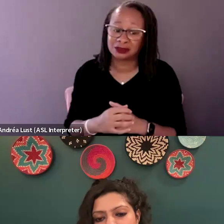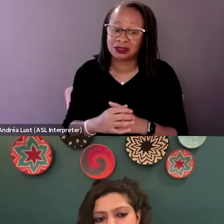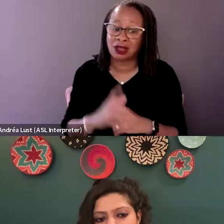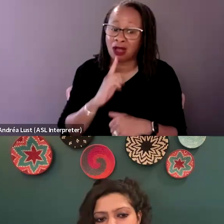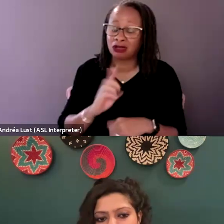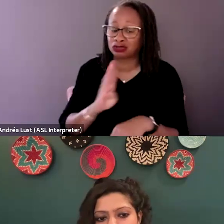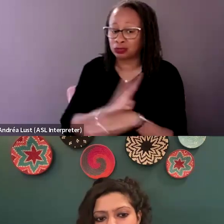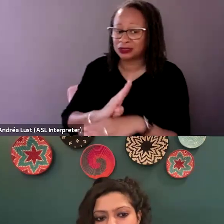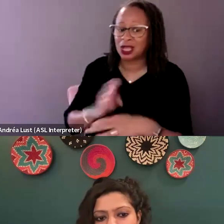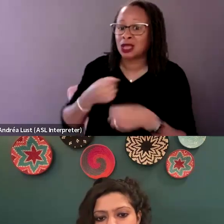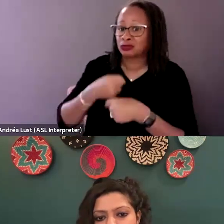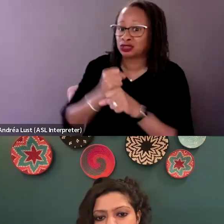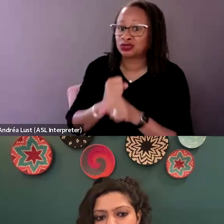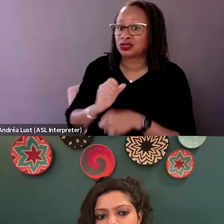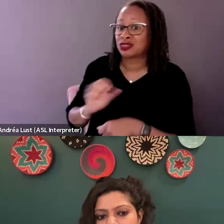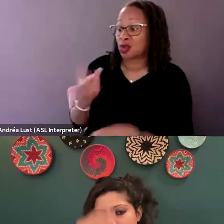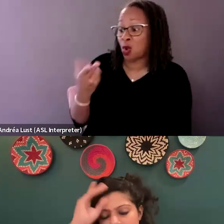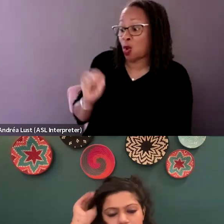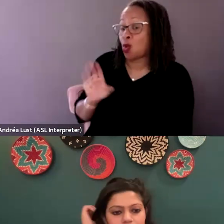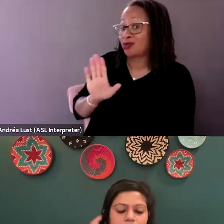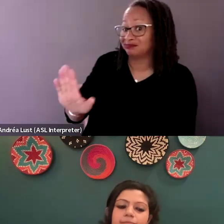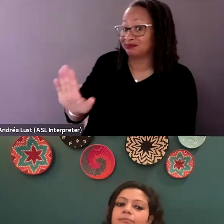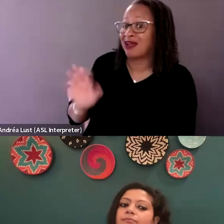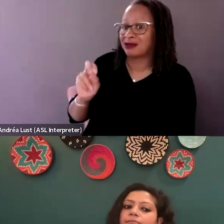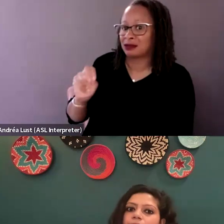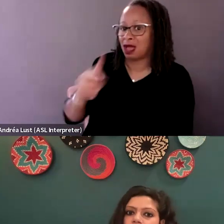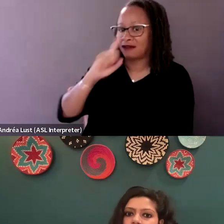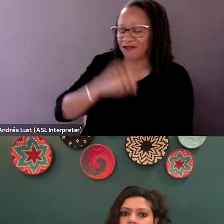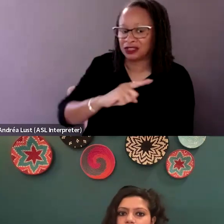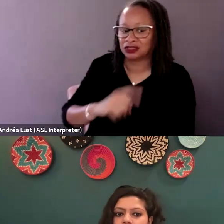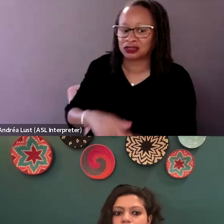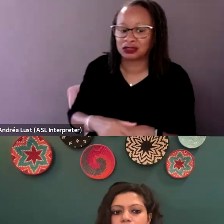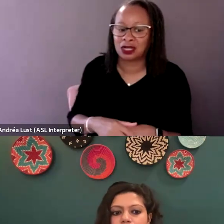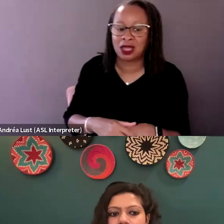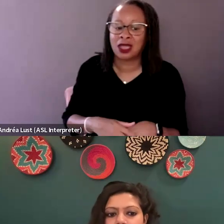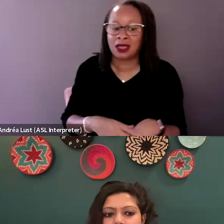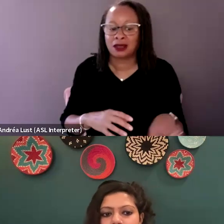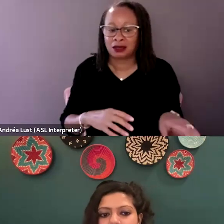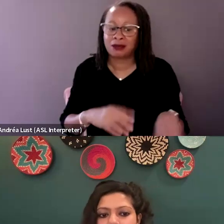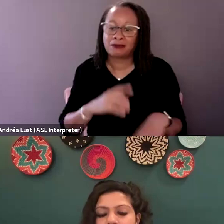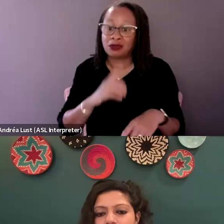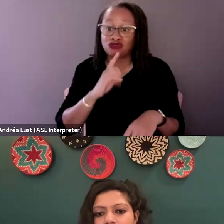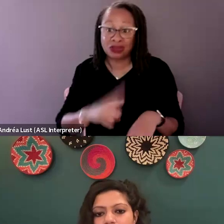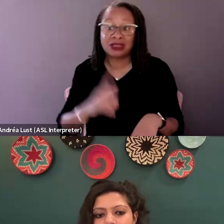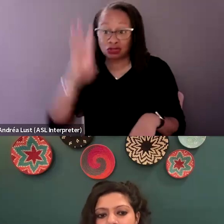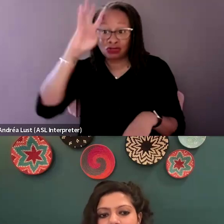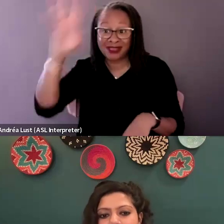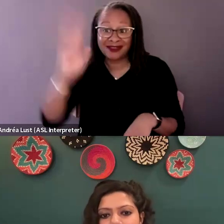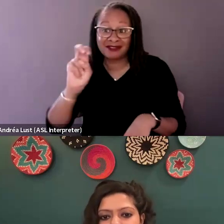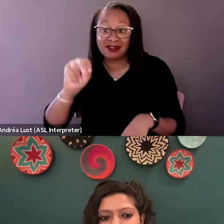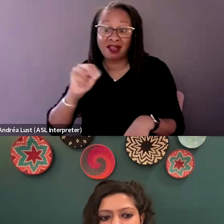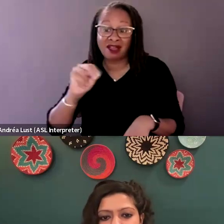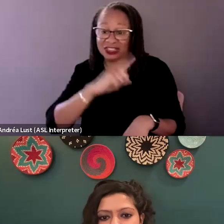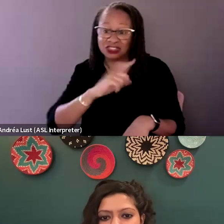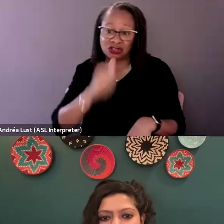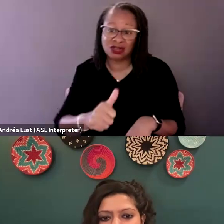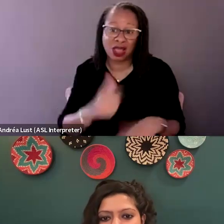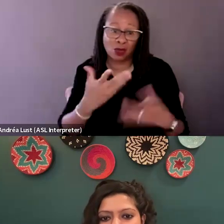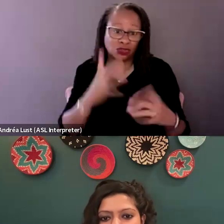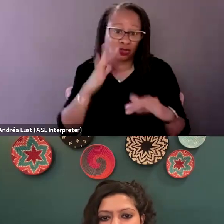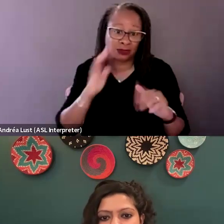of airy, ungrounded sort of speculation, some kind of partnership will come in.